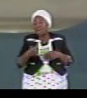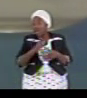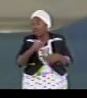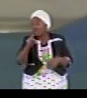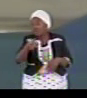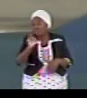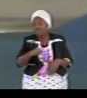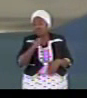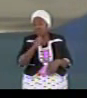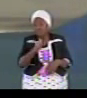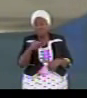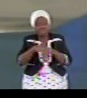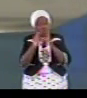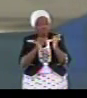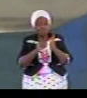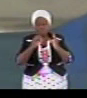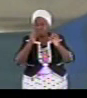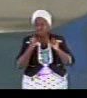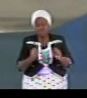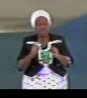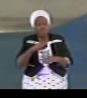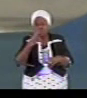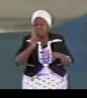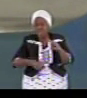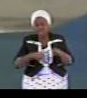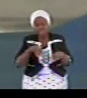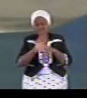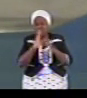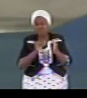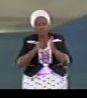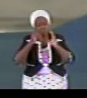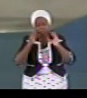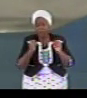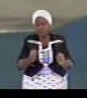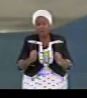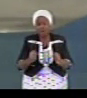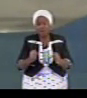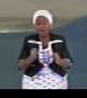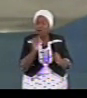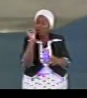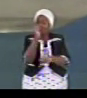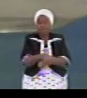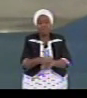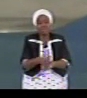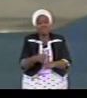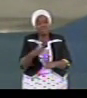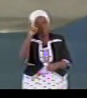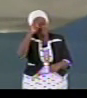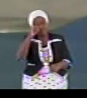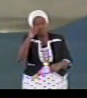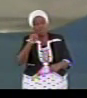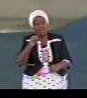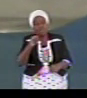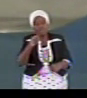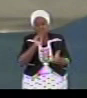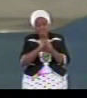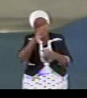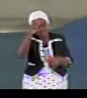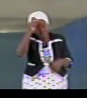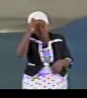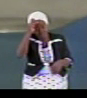cannot in your own strength, you cannot in your own power overcome him. While you're